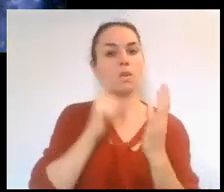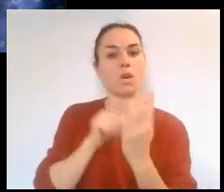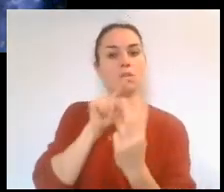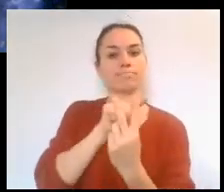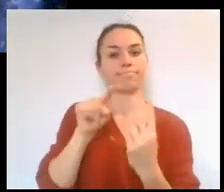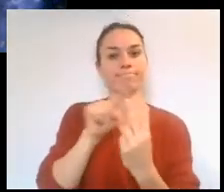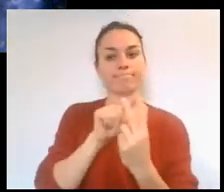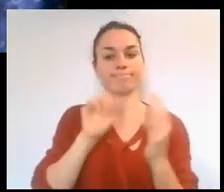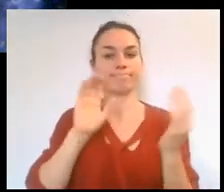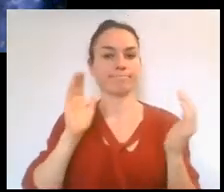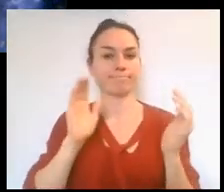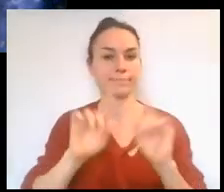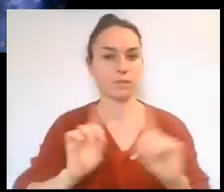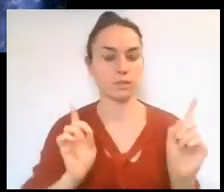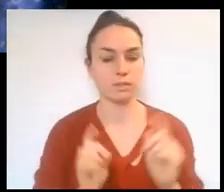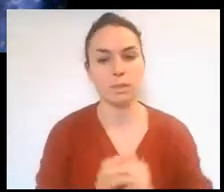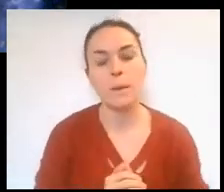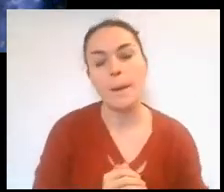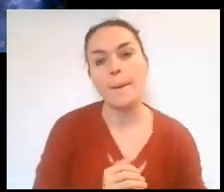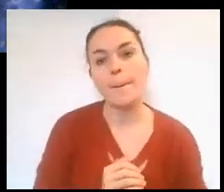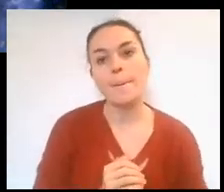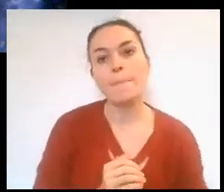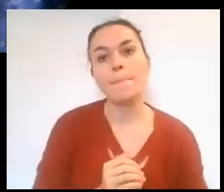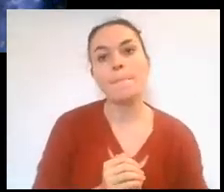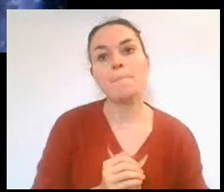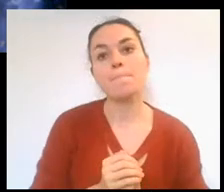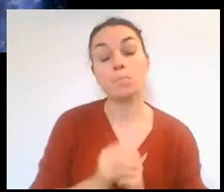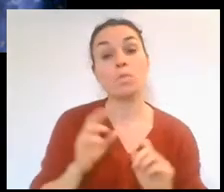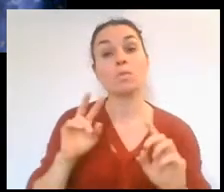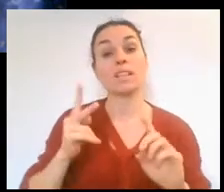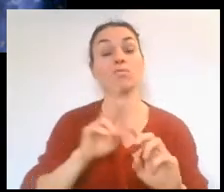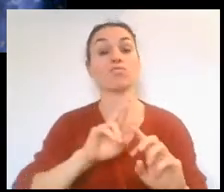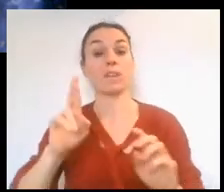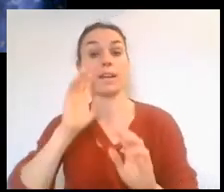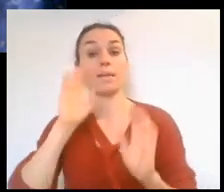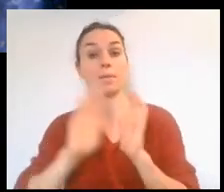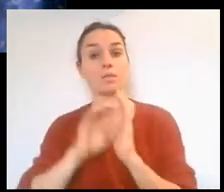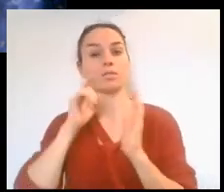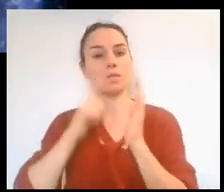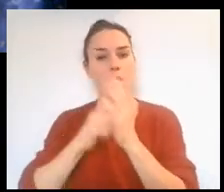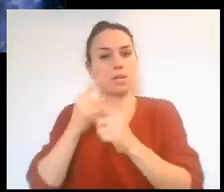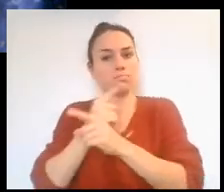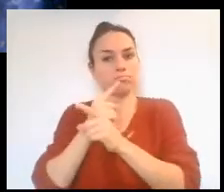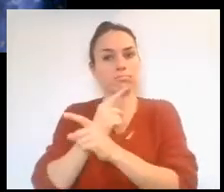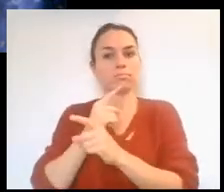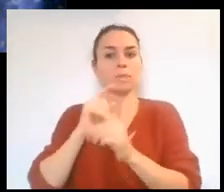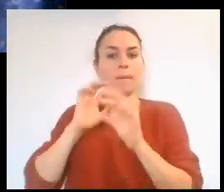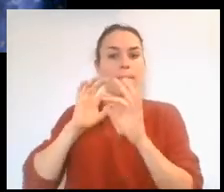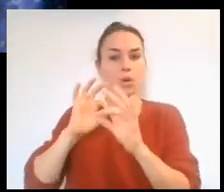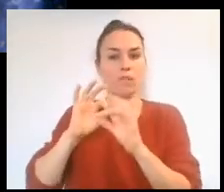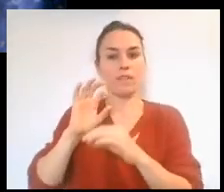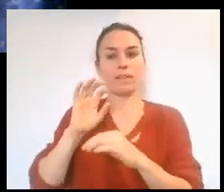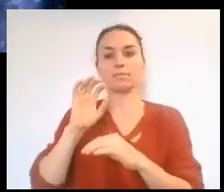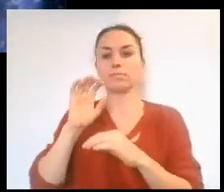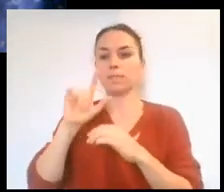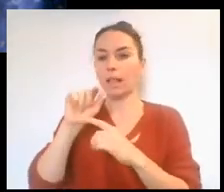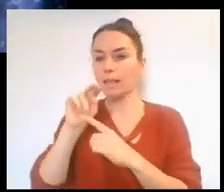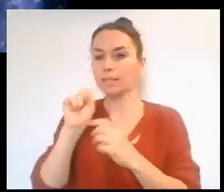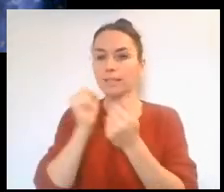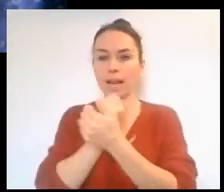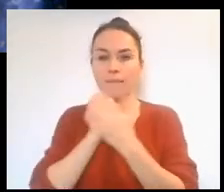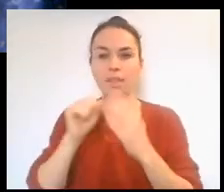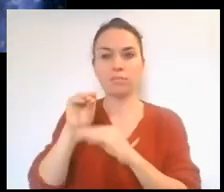was working to specs. Really, the corrective optics worked perfectly.